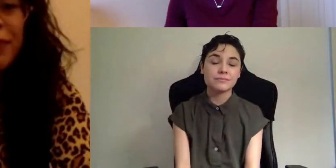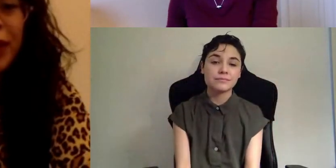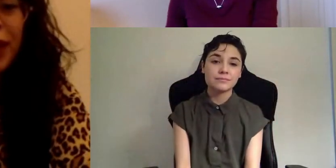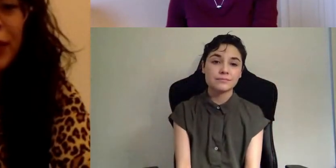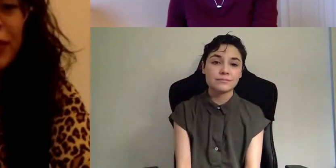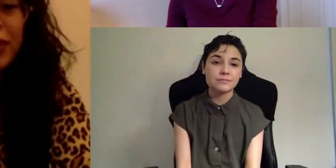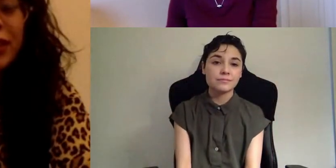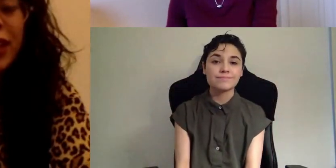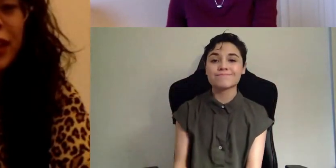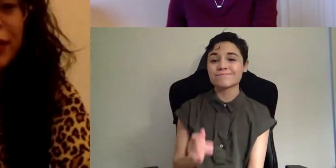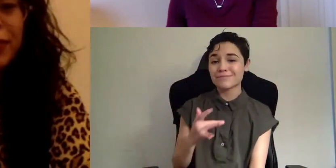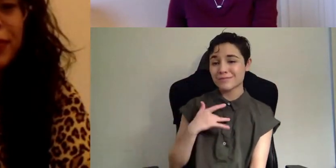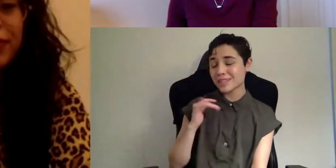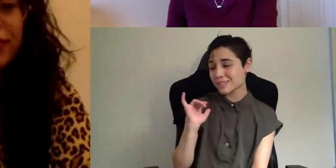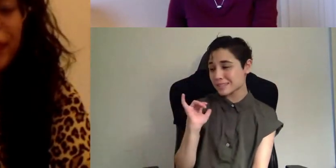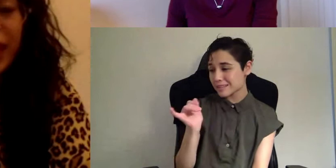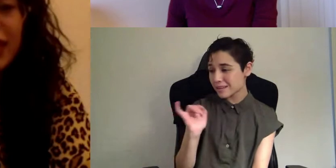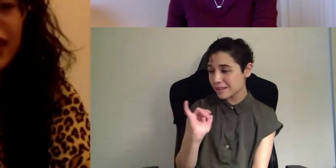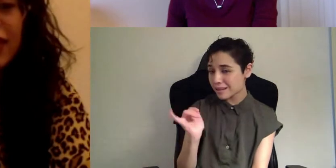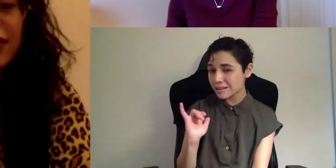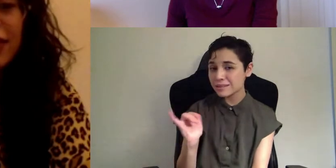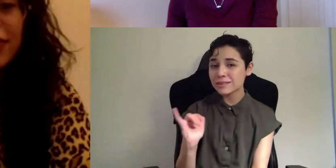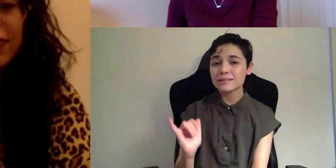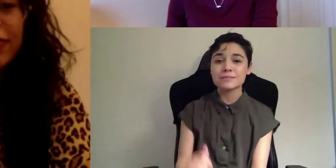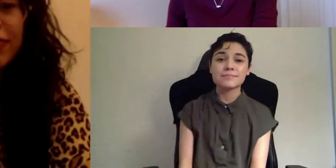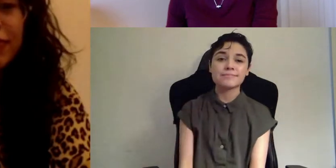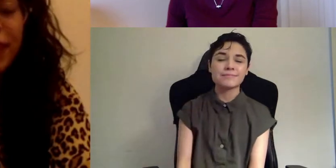Same. Yeah, just like